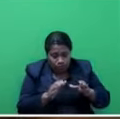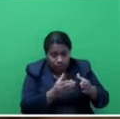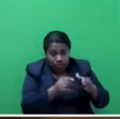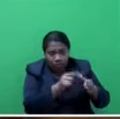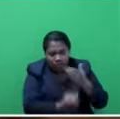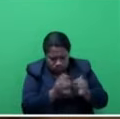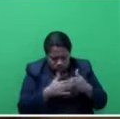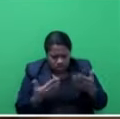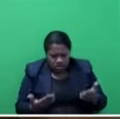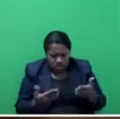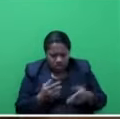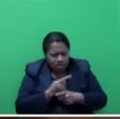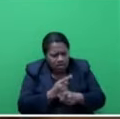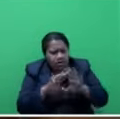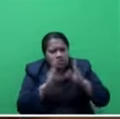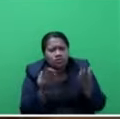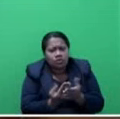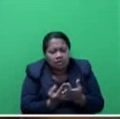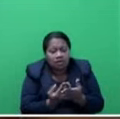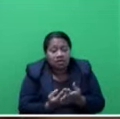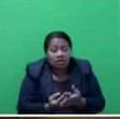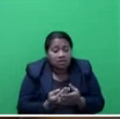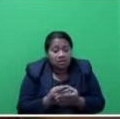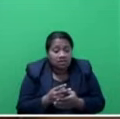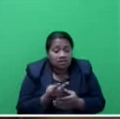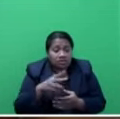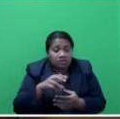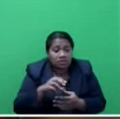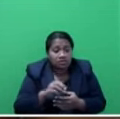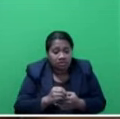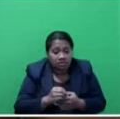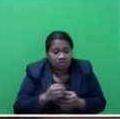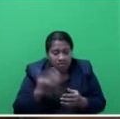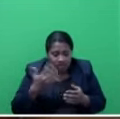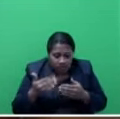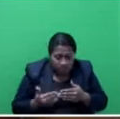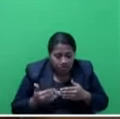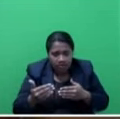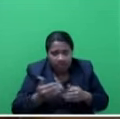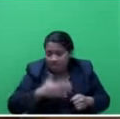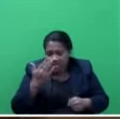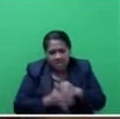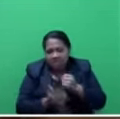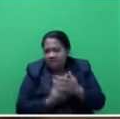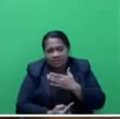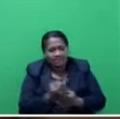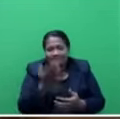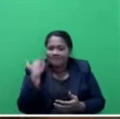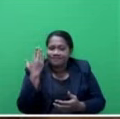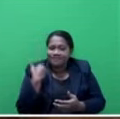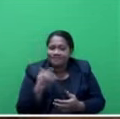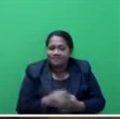net zero future in 2050. Never before, Mr. Speaker, never before. Here